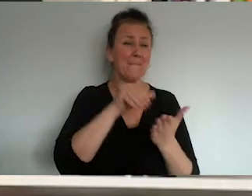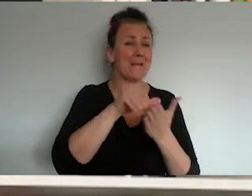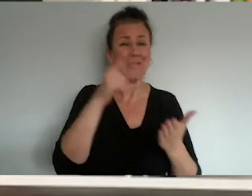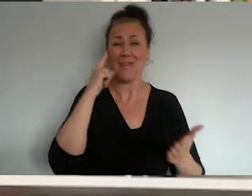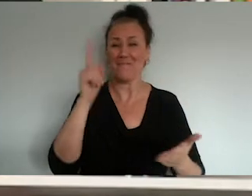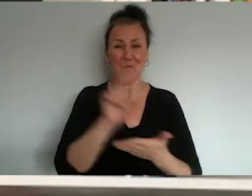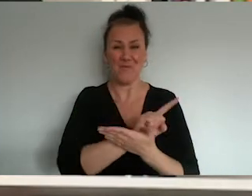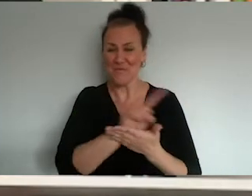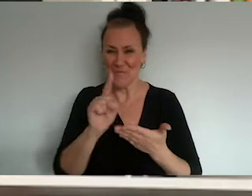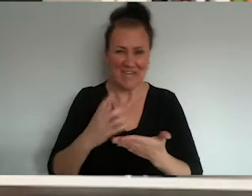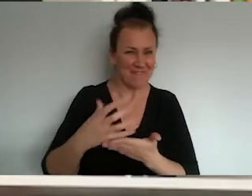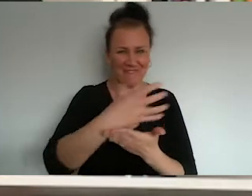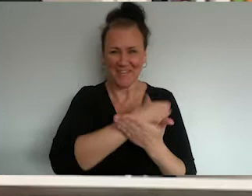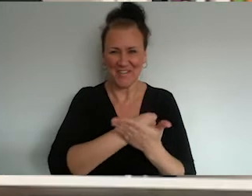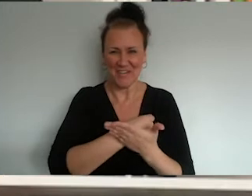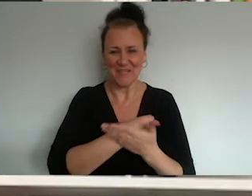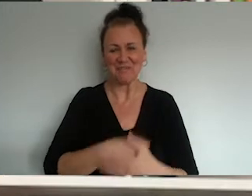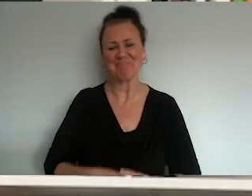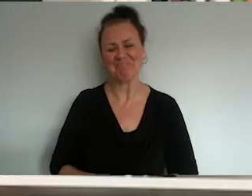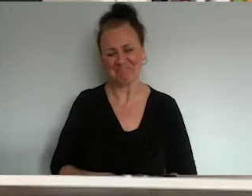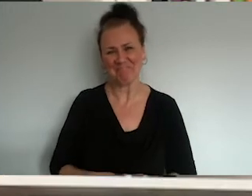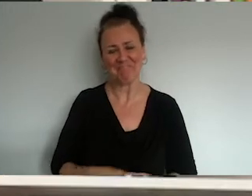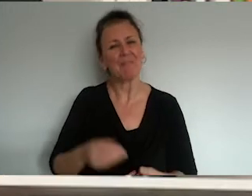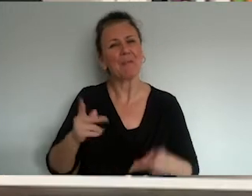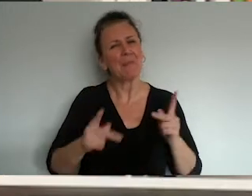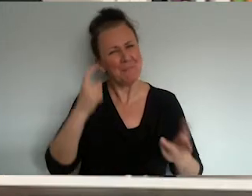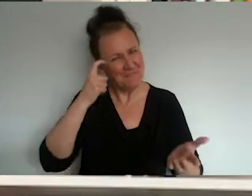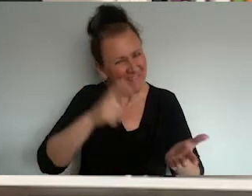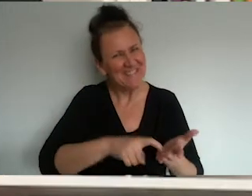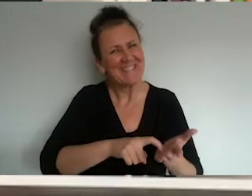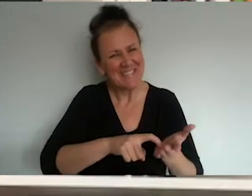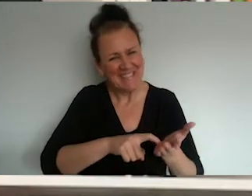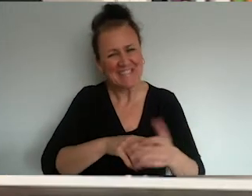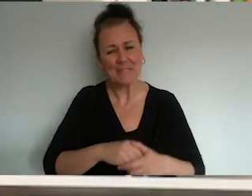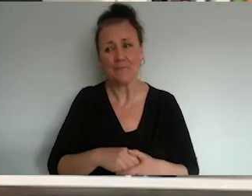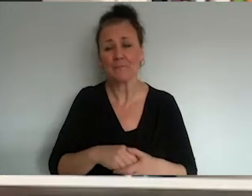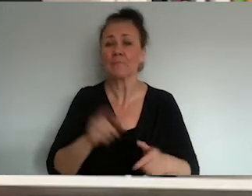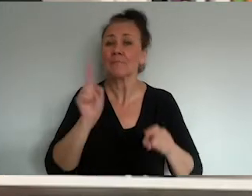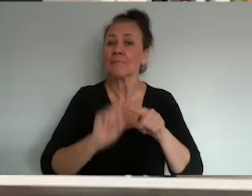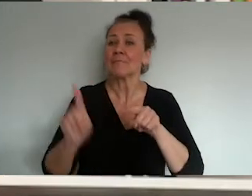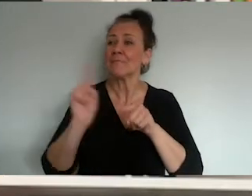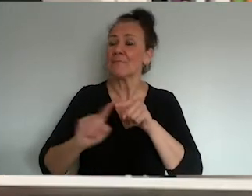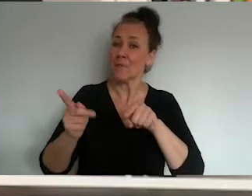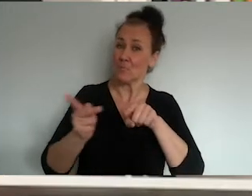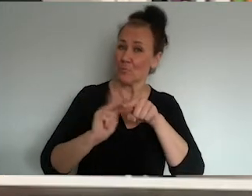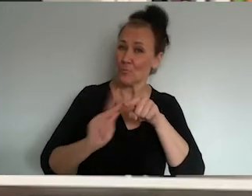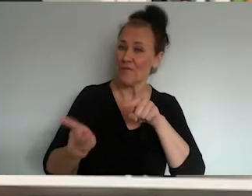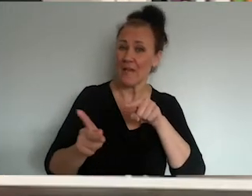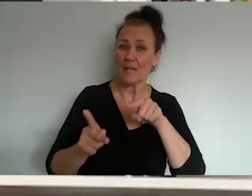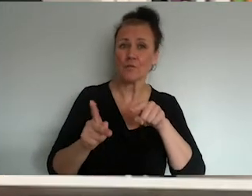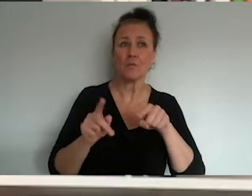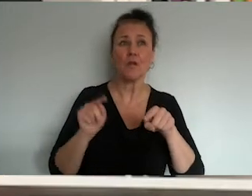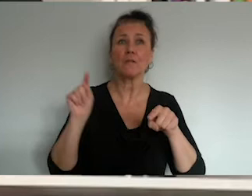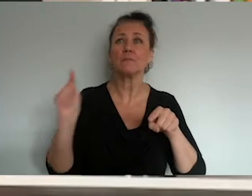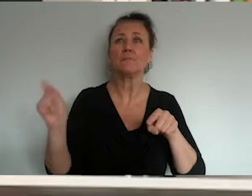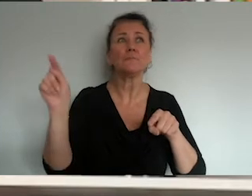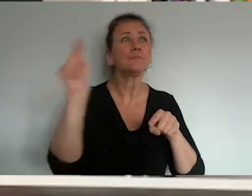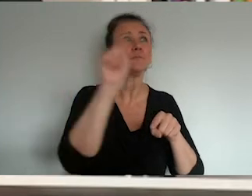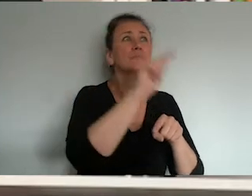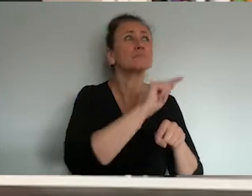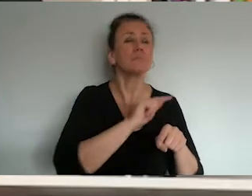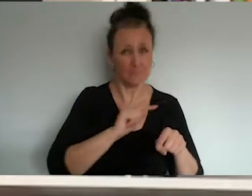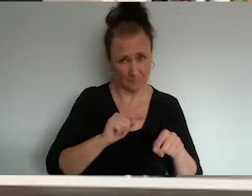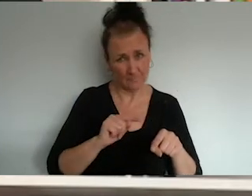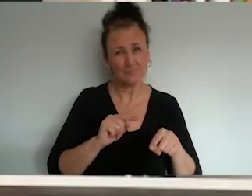Teachers, school psychologists, learning specialists, mental and physical health professionals, and members